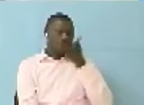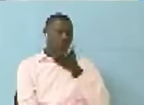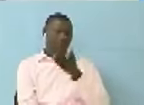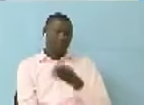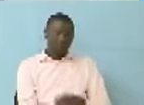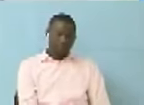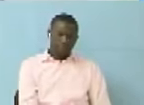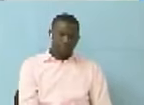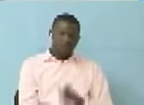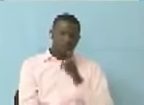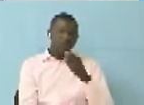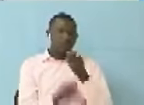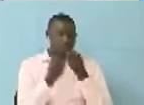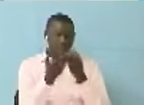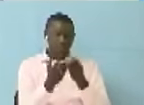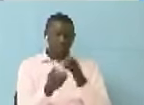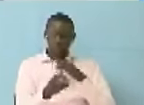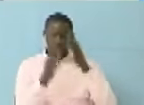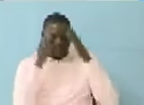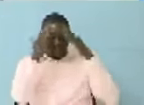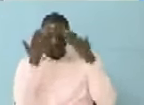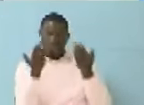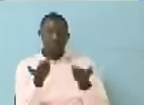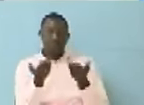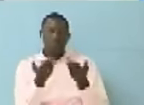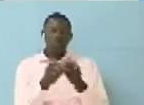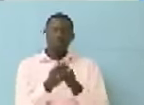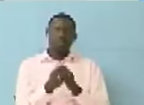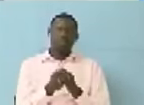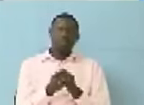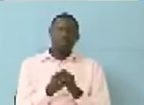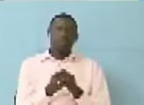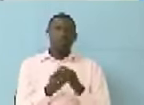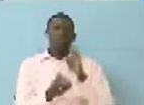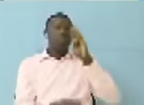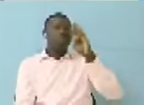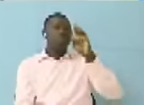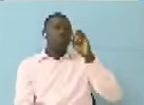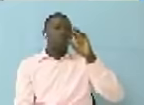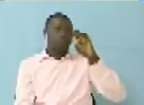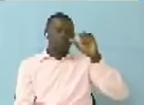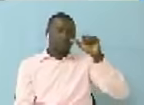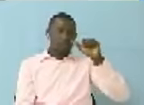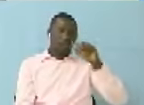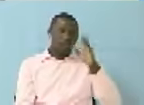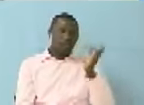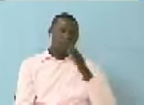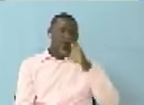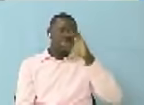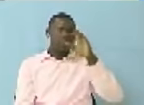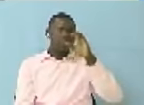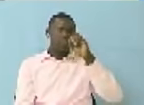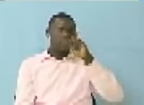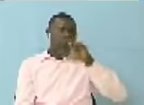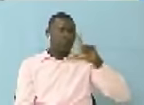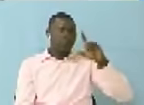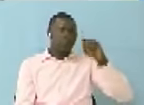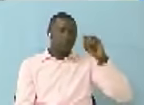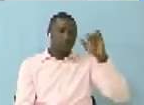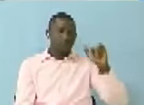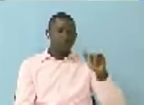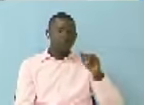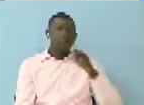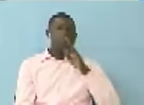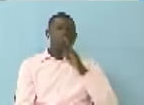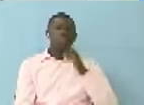So you indicated that you did not know Bora Koli to be a jungler. Ya itandiko imalonko itemalonko Bora